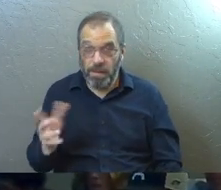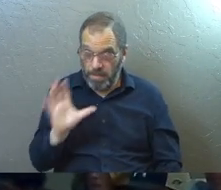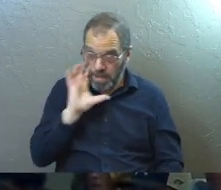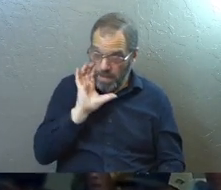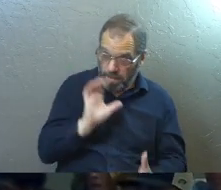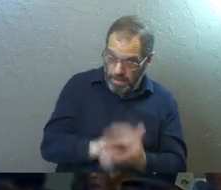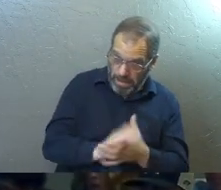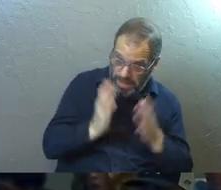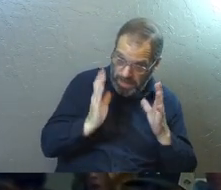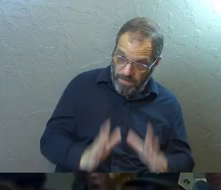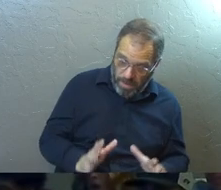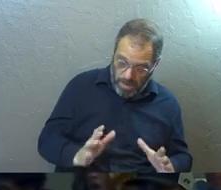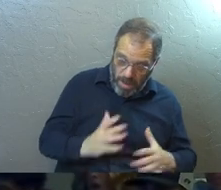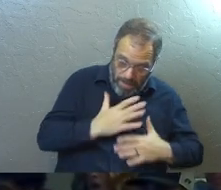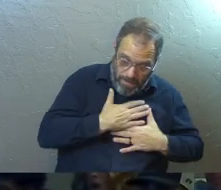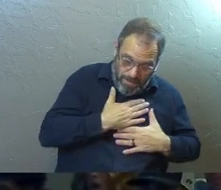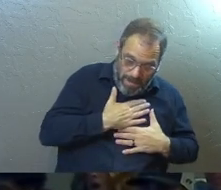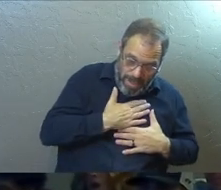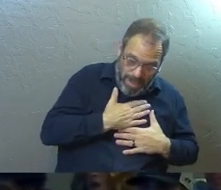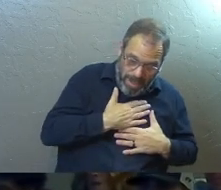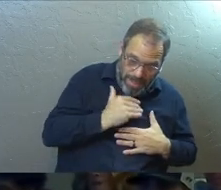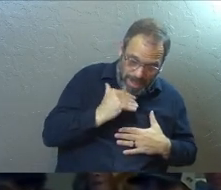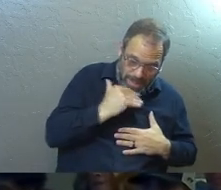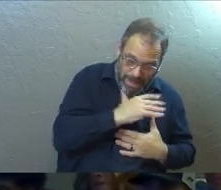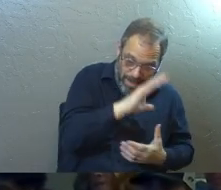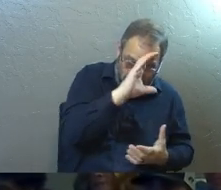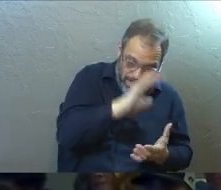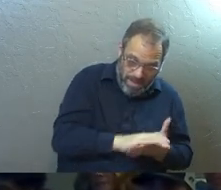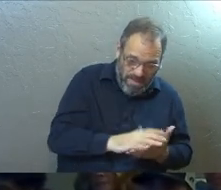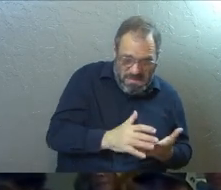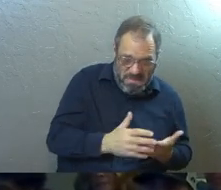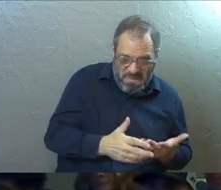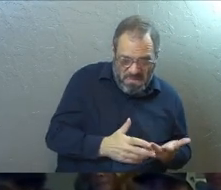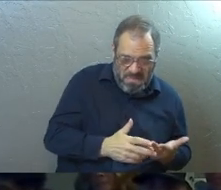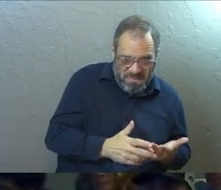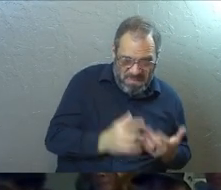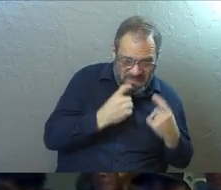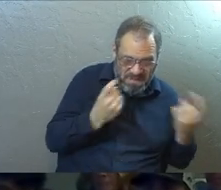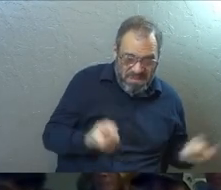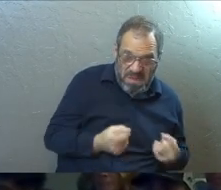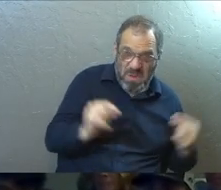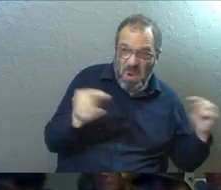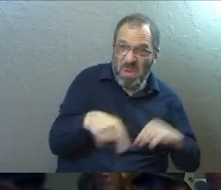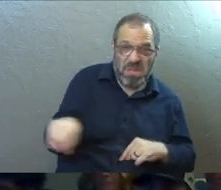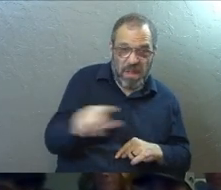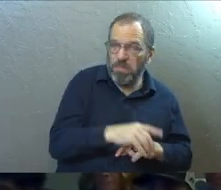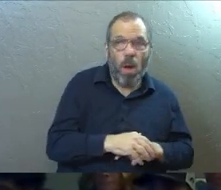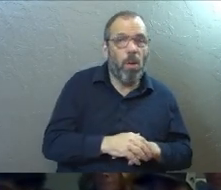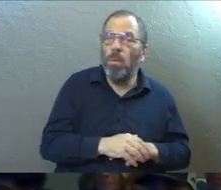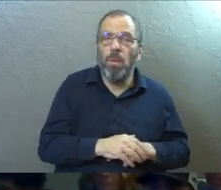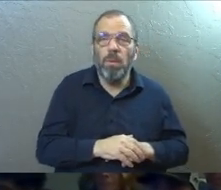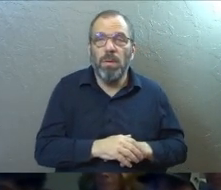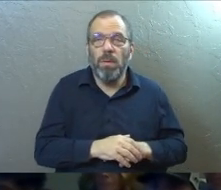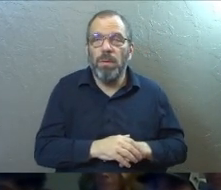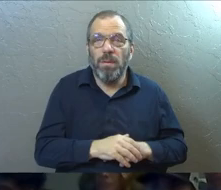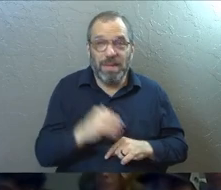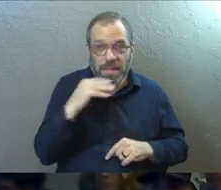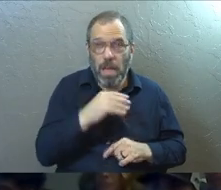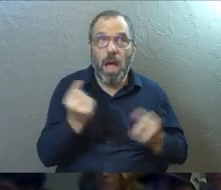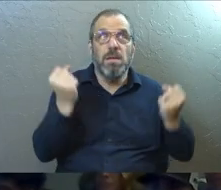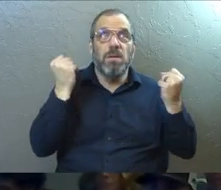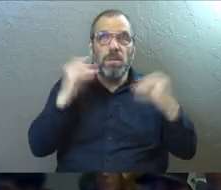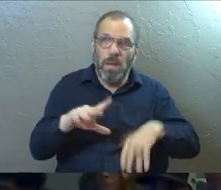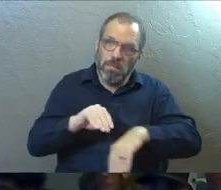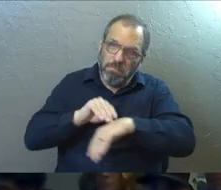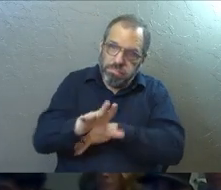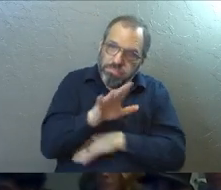As a believer, again, back to the lie that we sometimes believe about, oh, like it's if I'm sinning, how's it hurting anybody else? God says it's actually not true. There's so